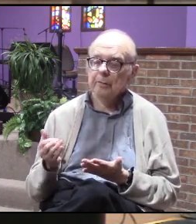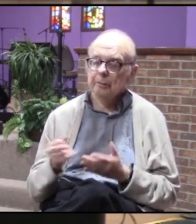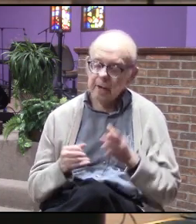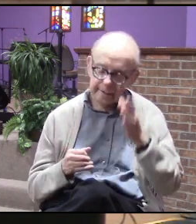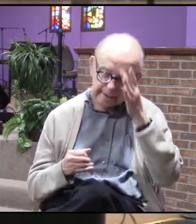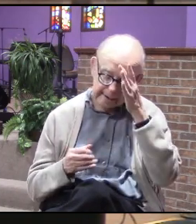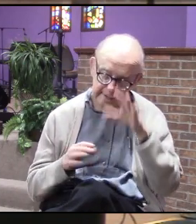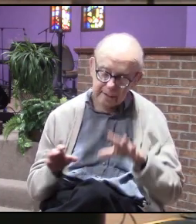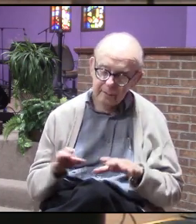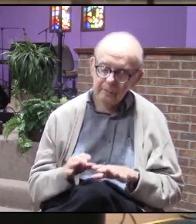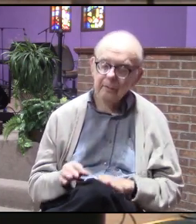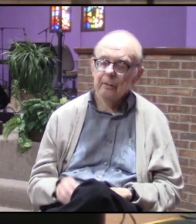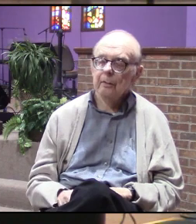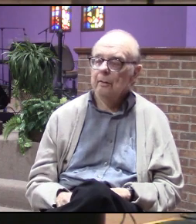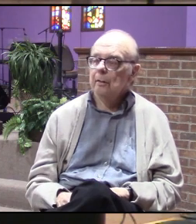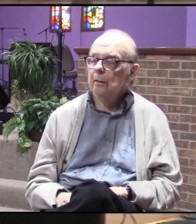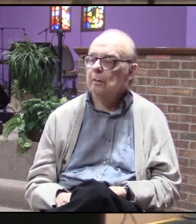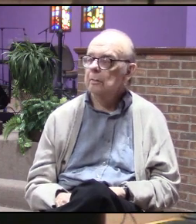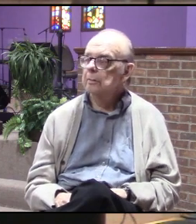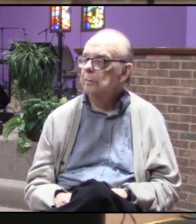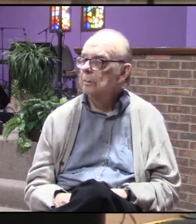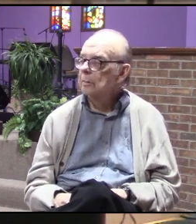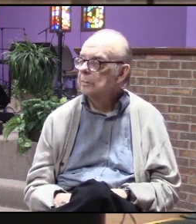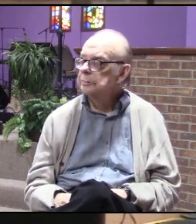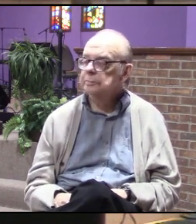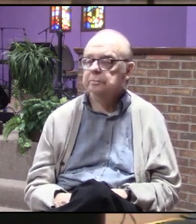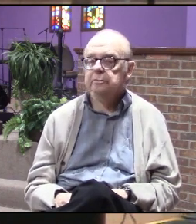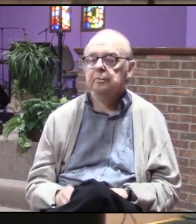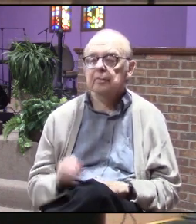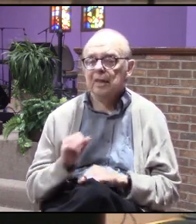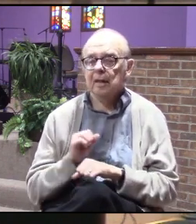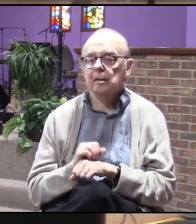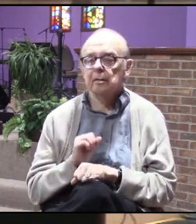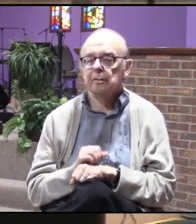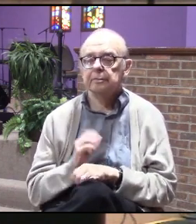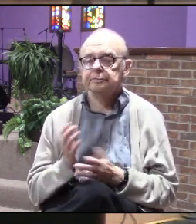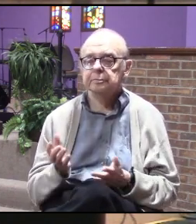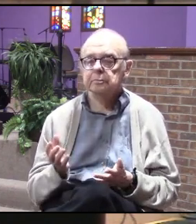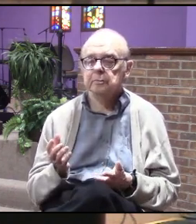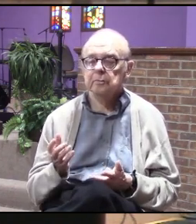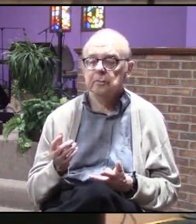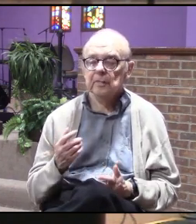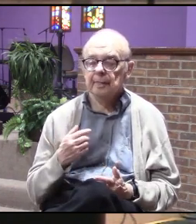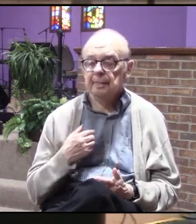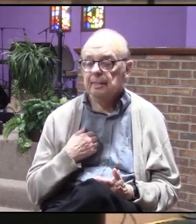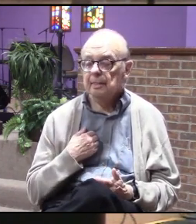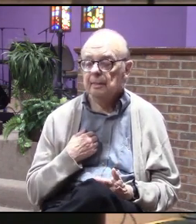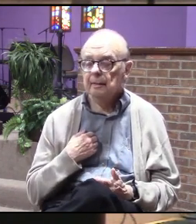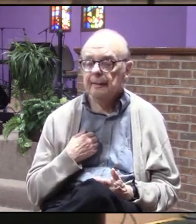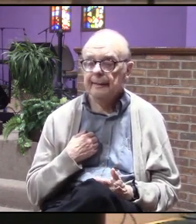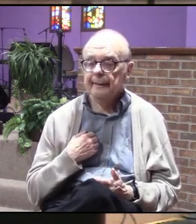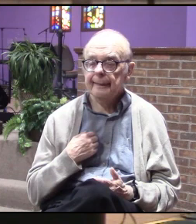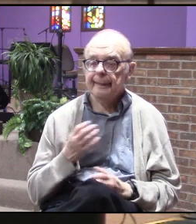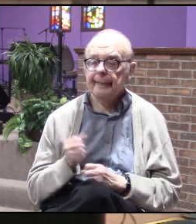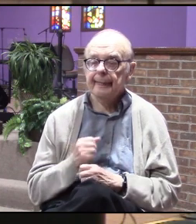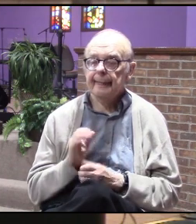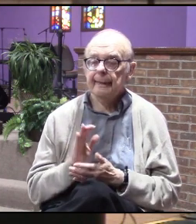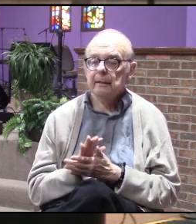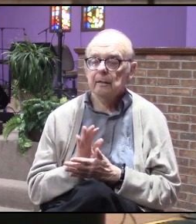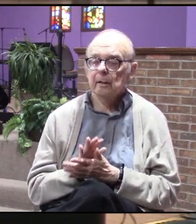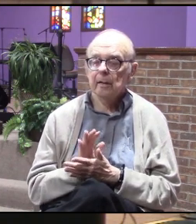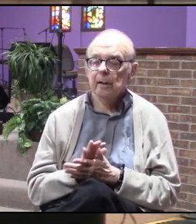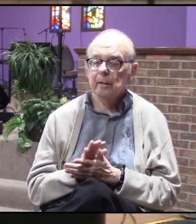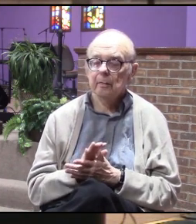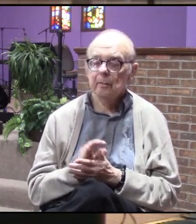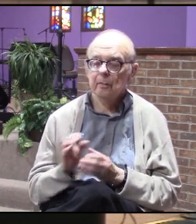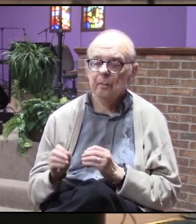And it's just a custom tradition that I do. I just get all the paper and just keep putting